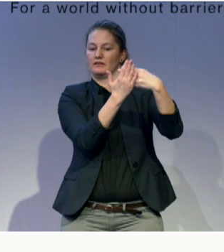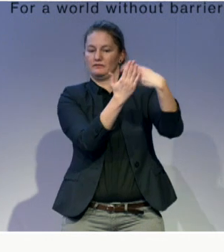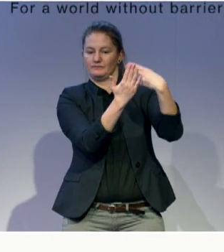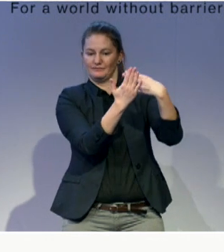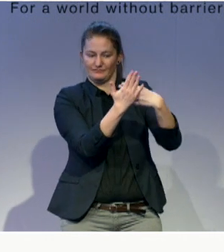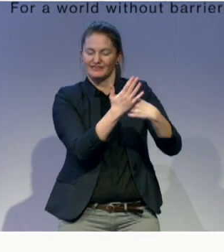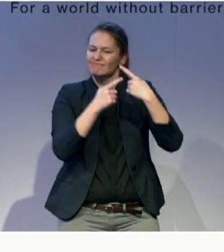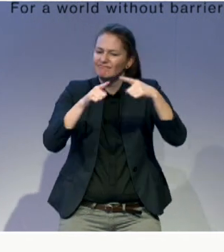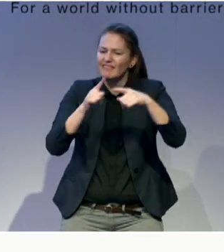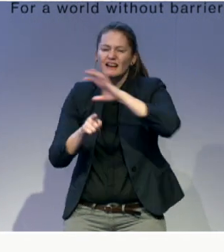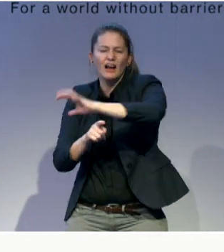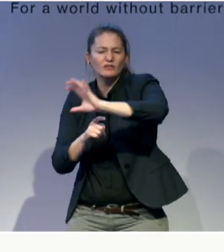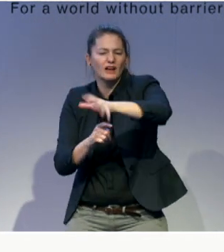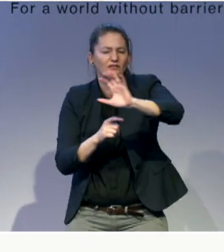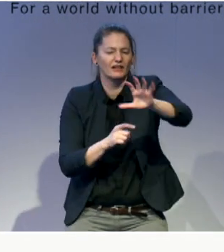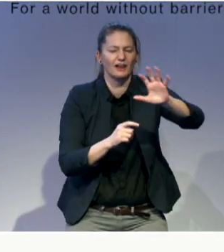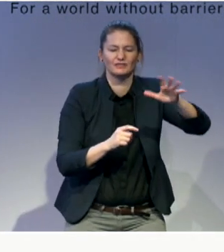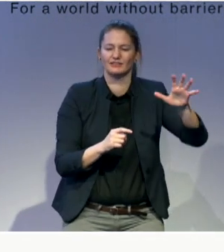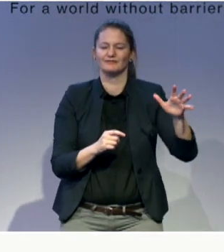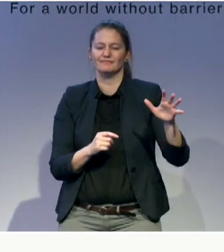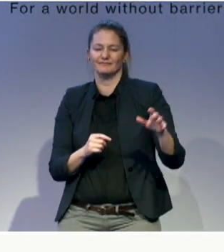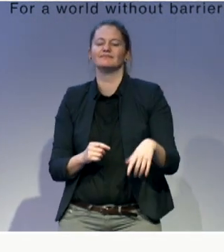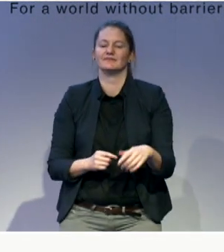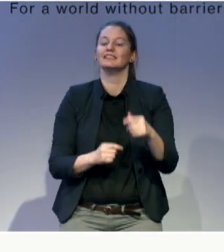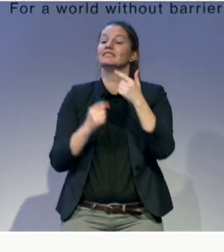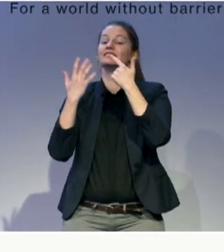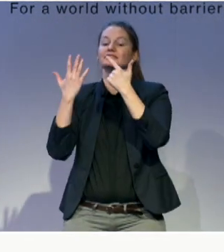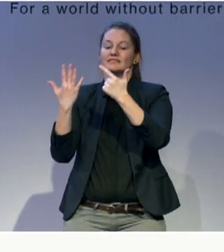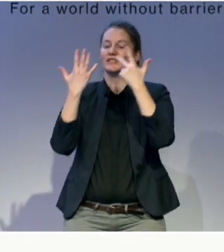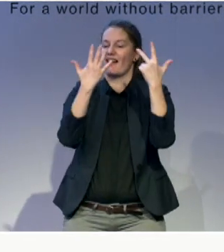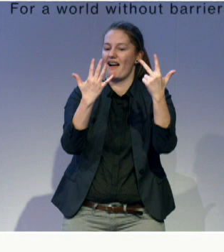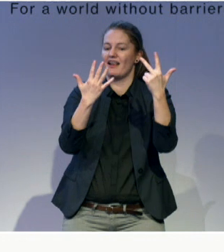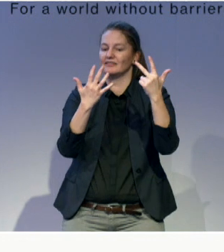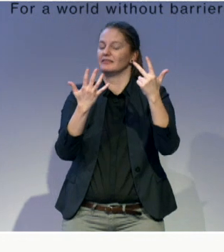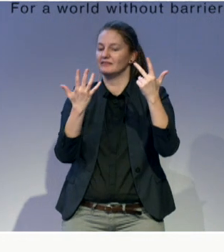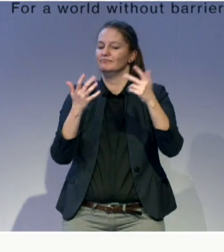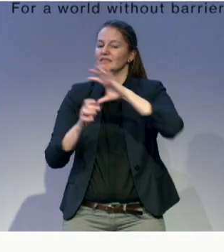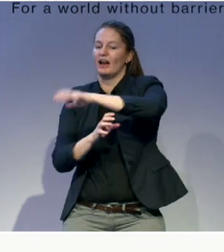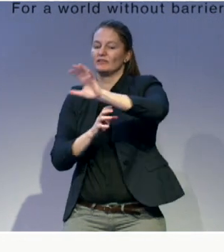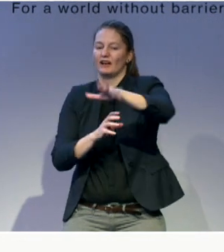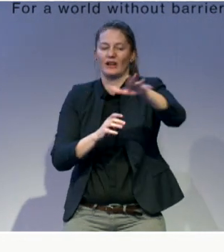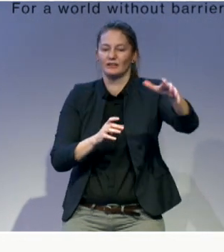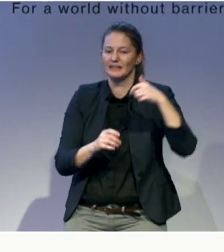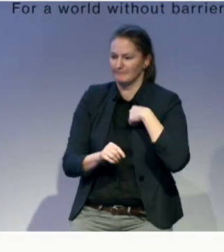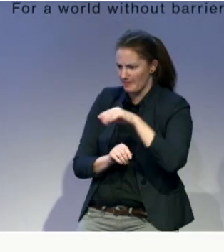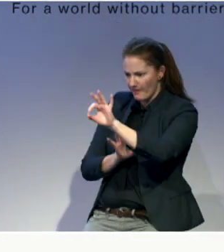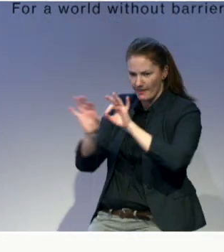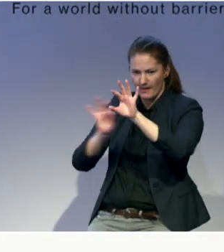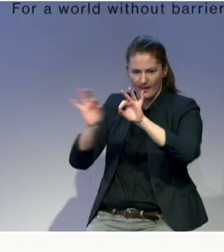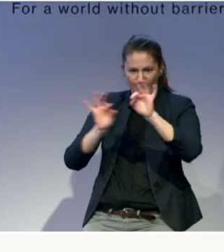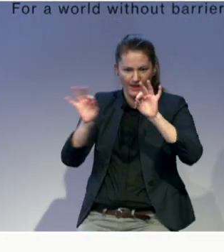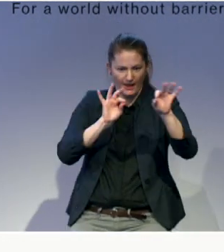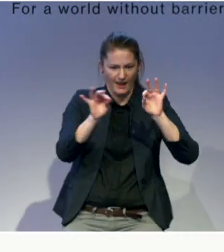identified the 66 outstanding innovative practices and 10